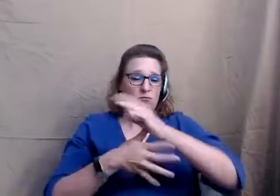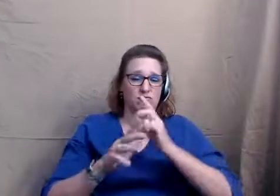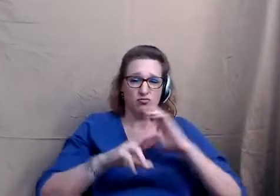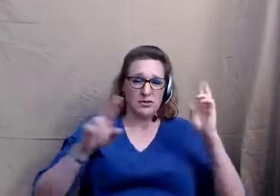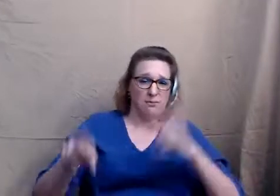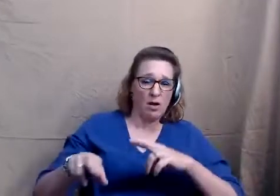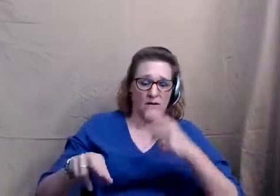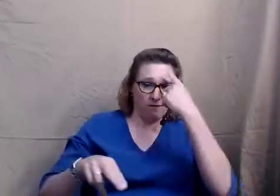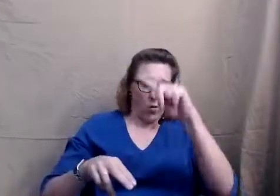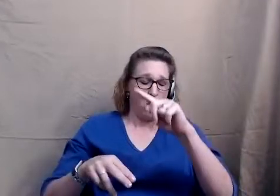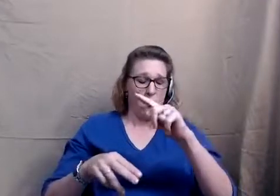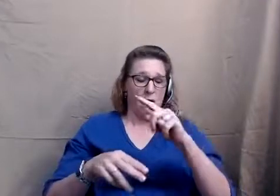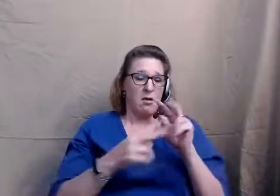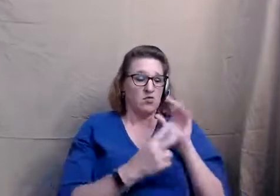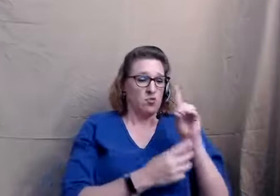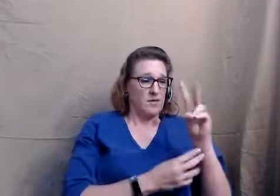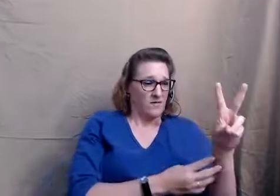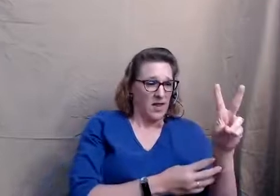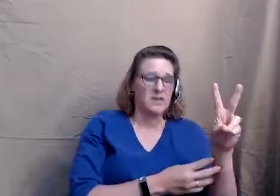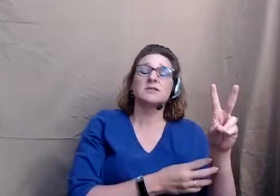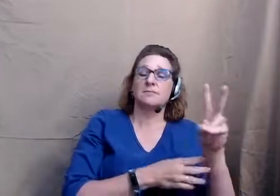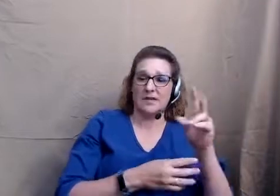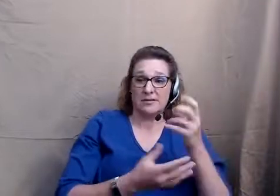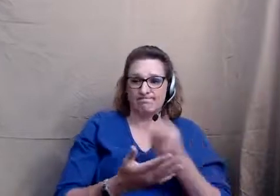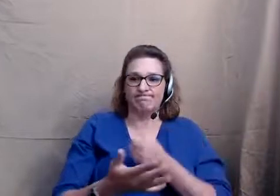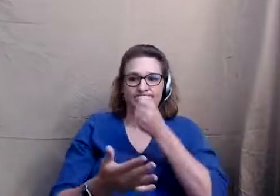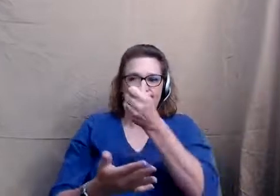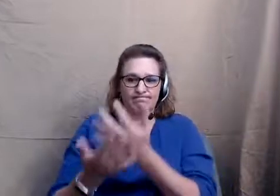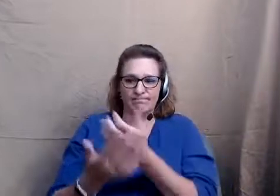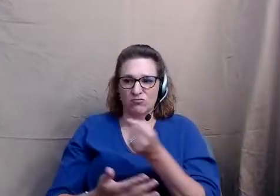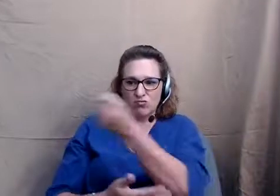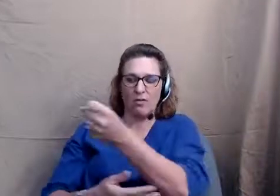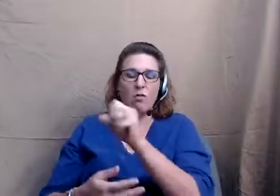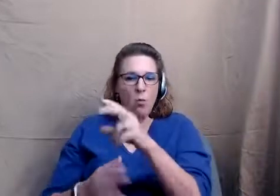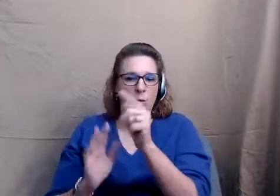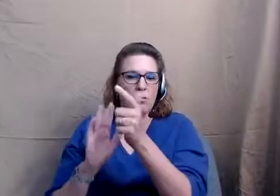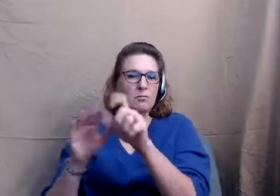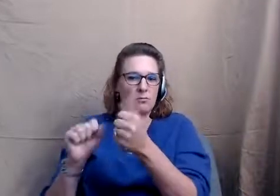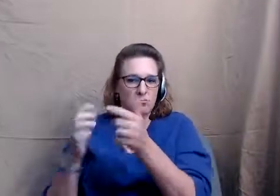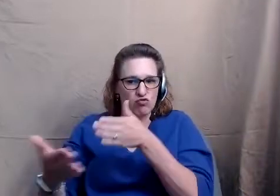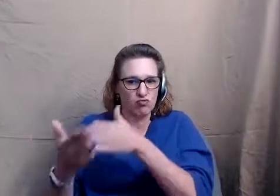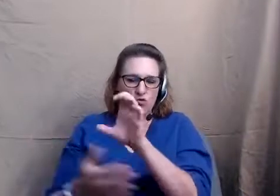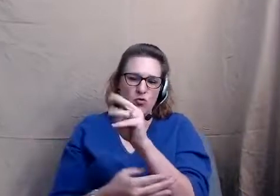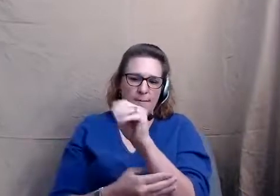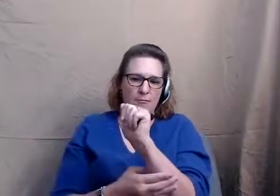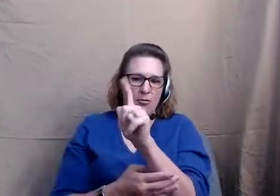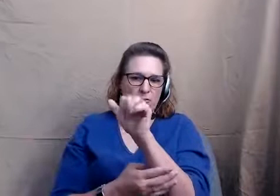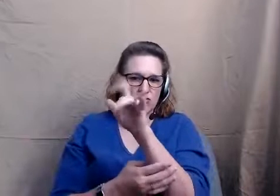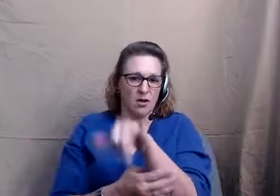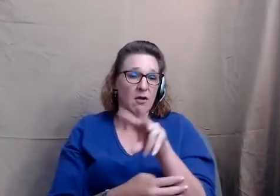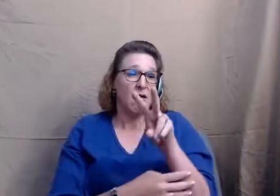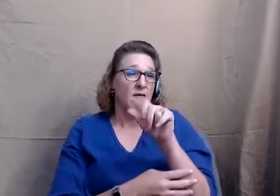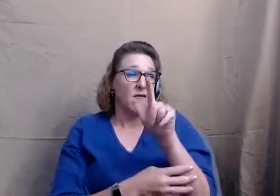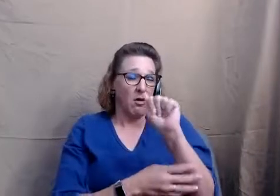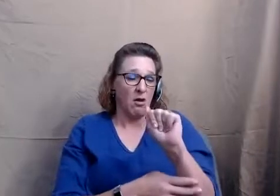partner violence and puts significant resources behind it. VAWA was part of the Violent Crime Control